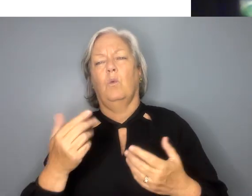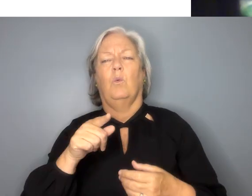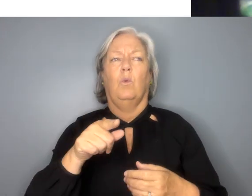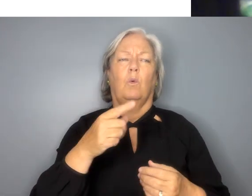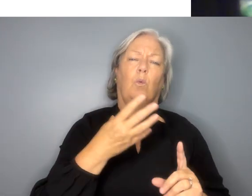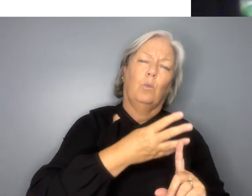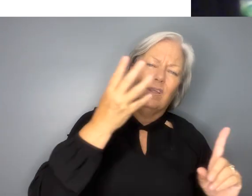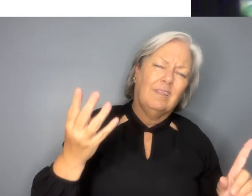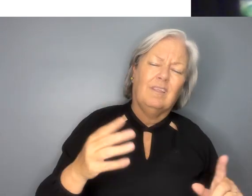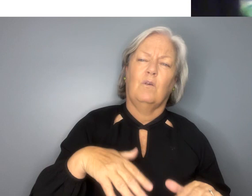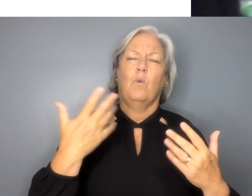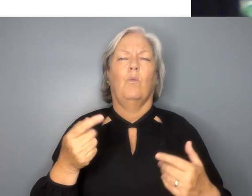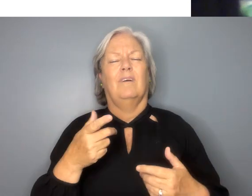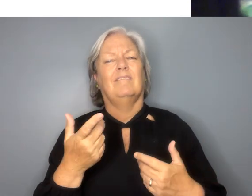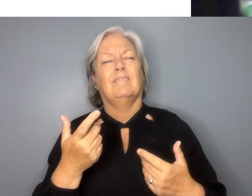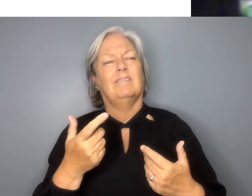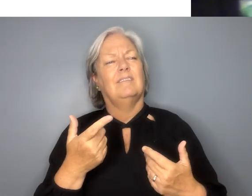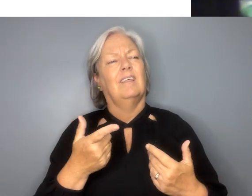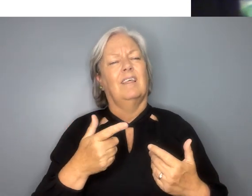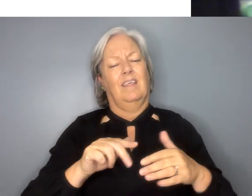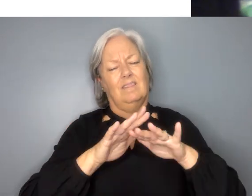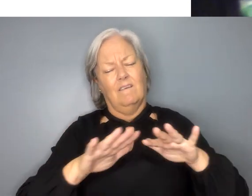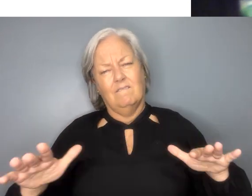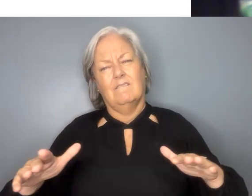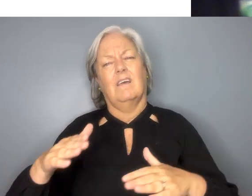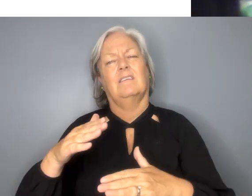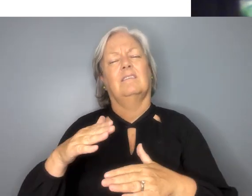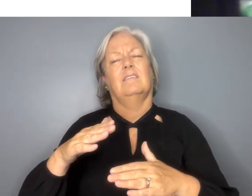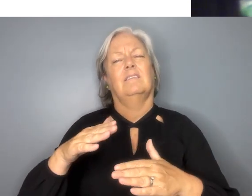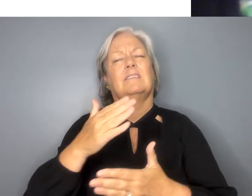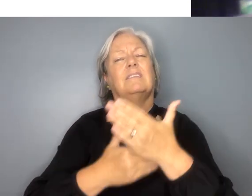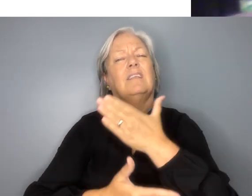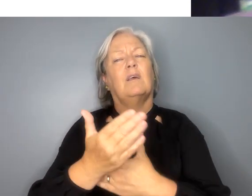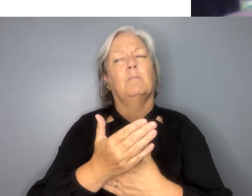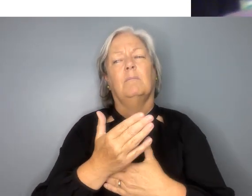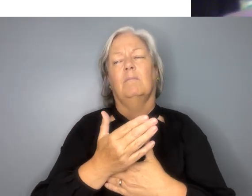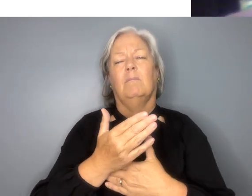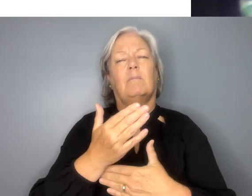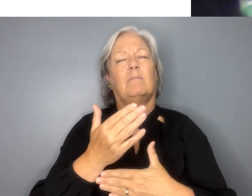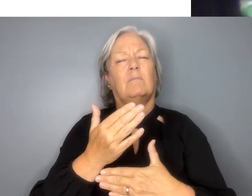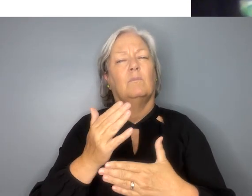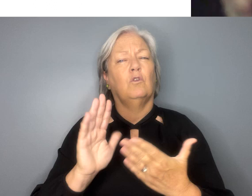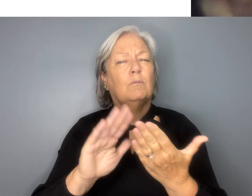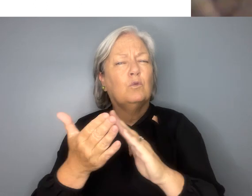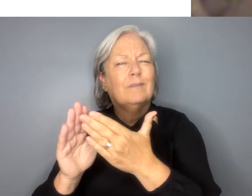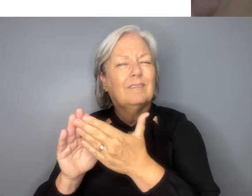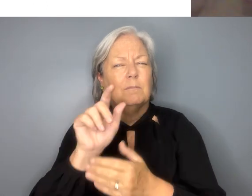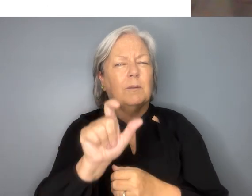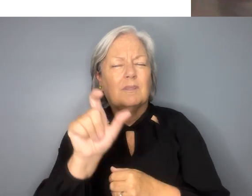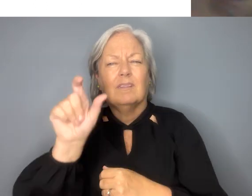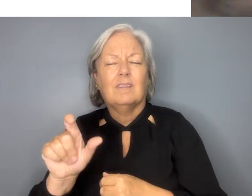or diverse disabled people because those bodies